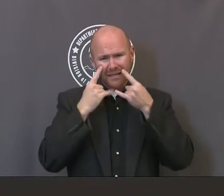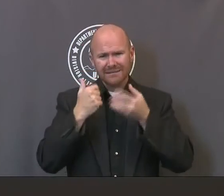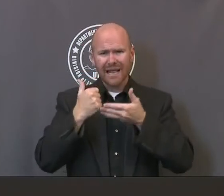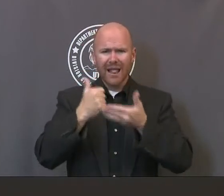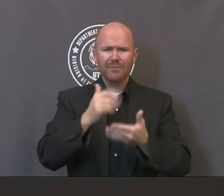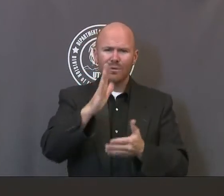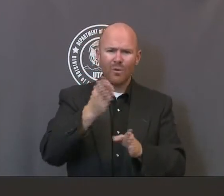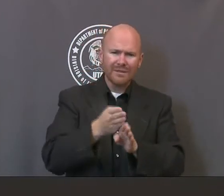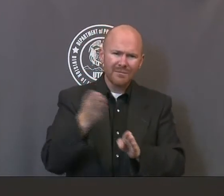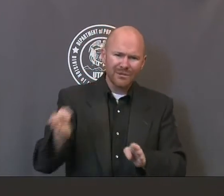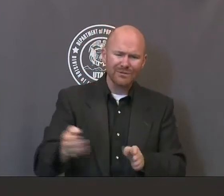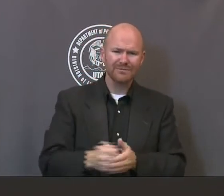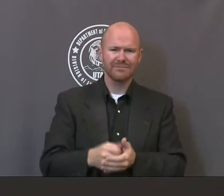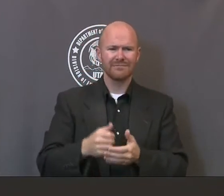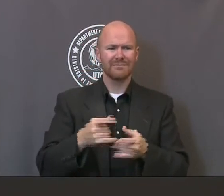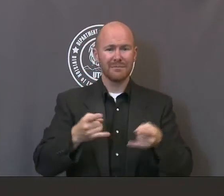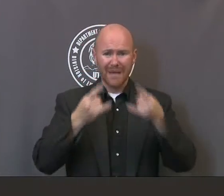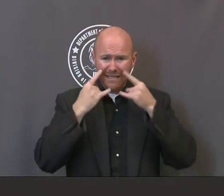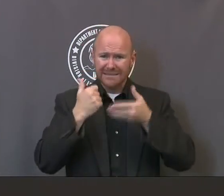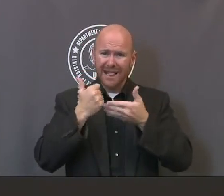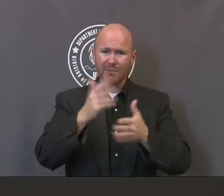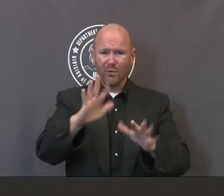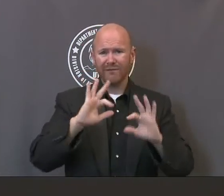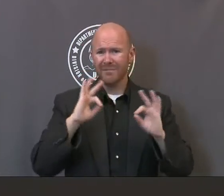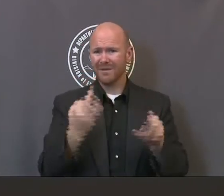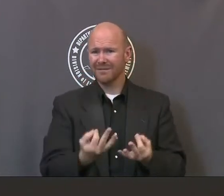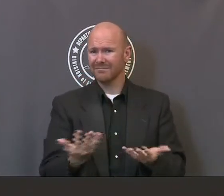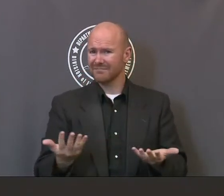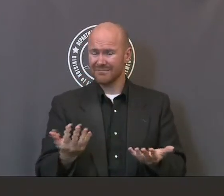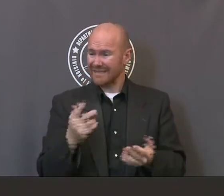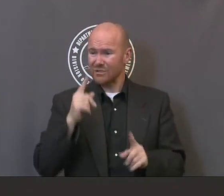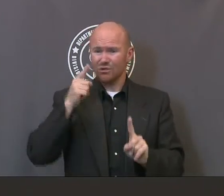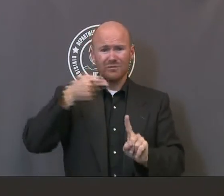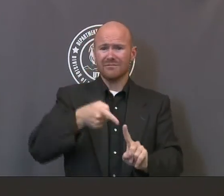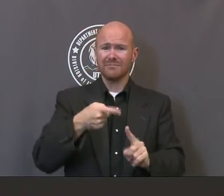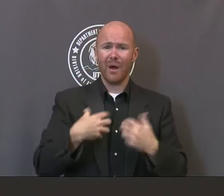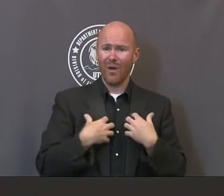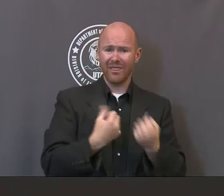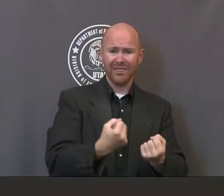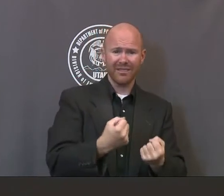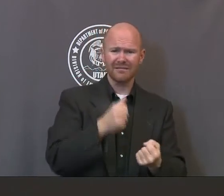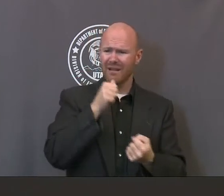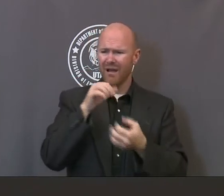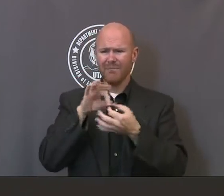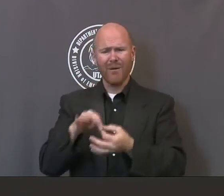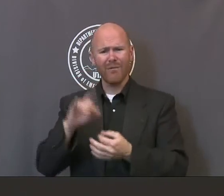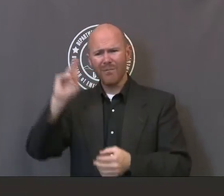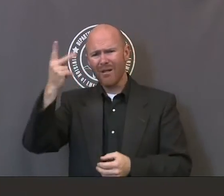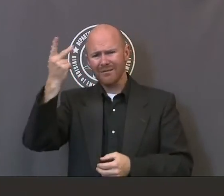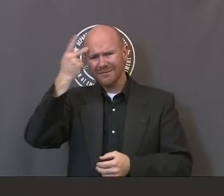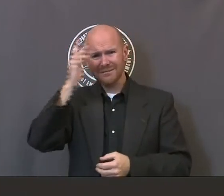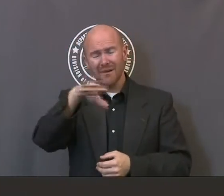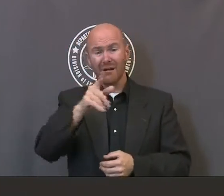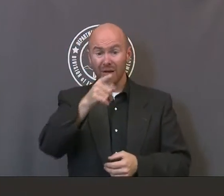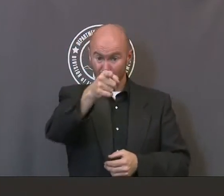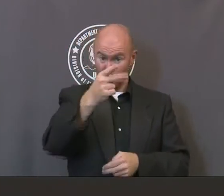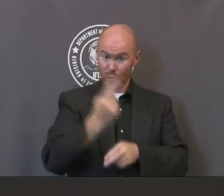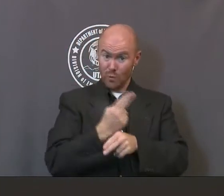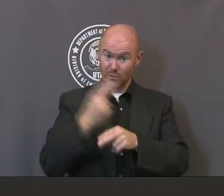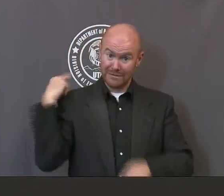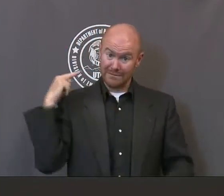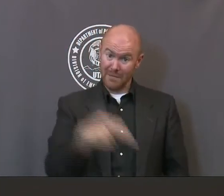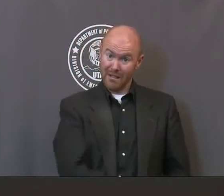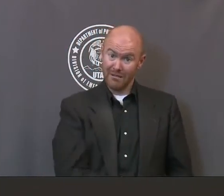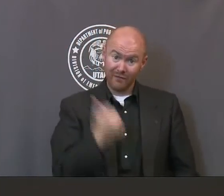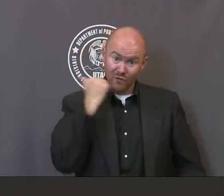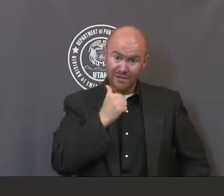and the concern we have collectively as a state to make sure we have good health. We wear seat belts to protect our health and welfare. We have laws that